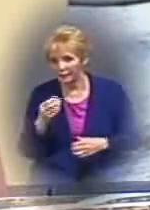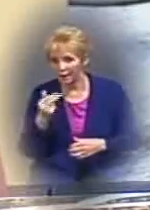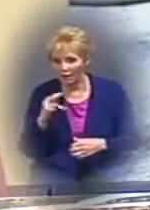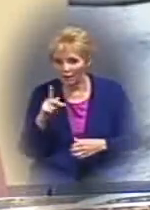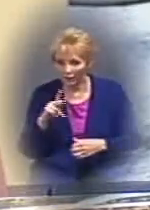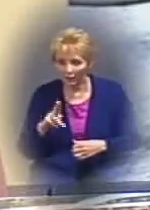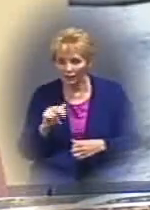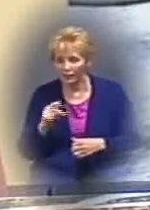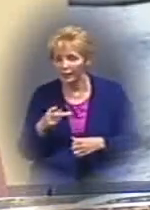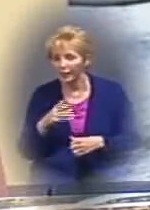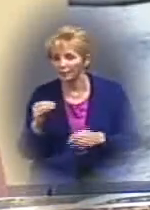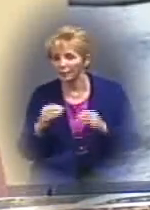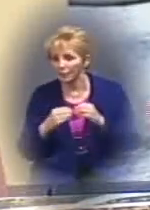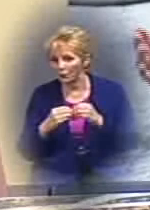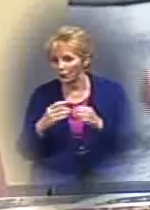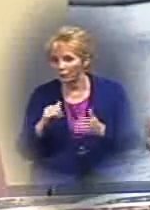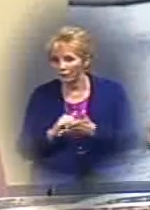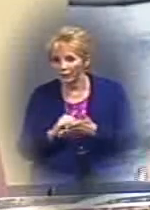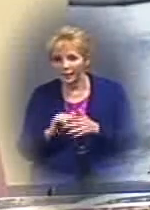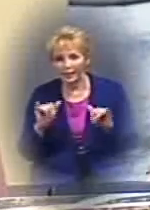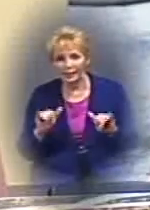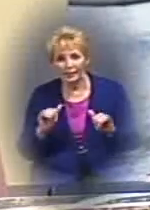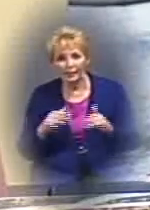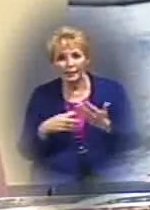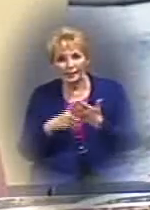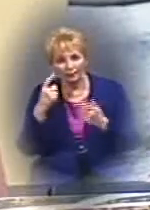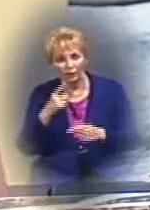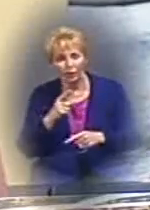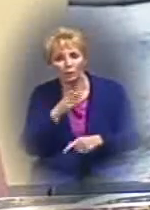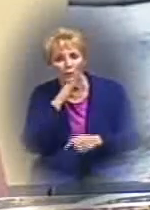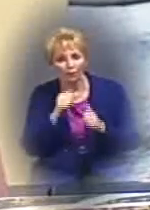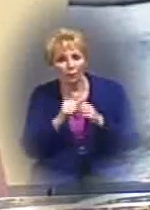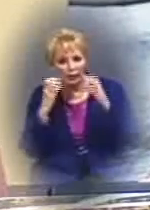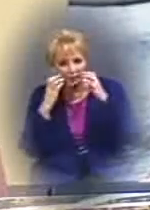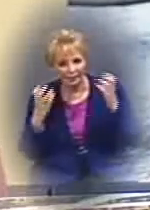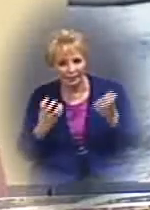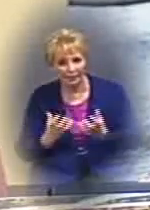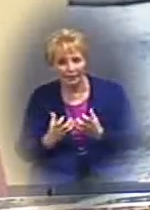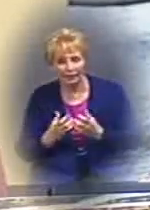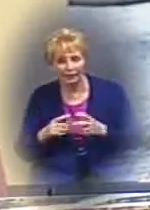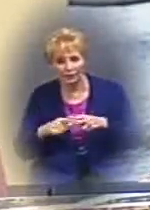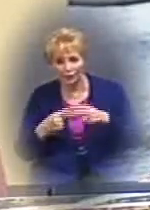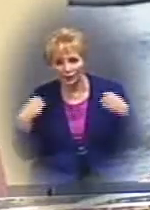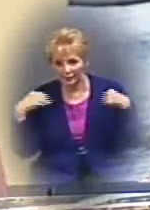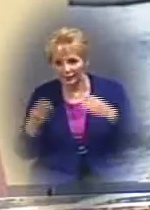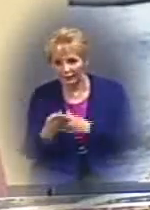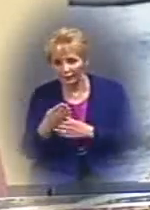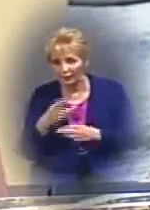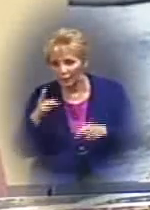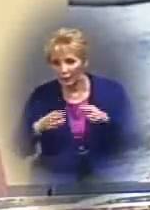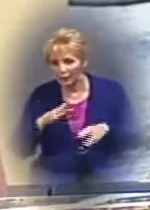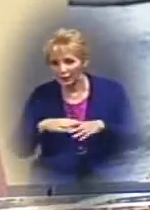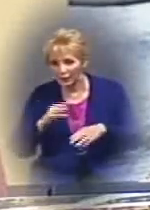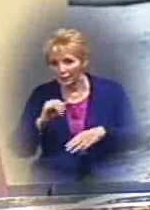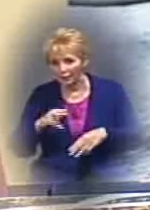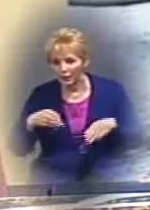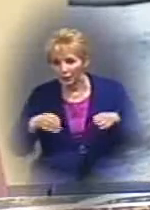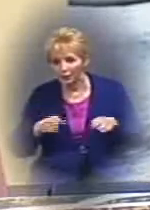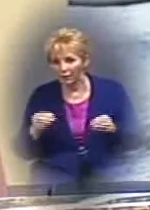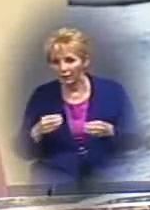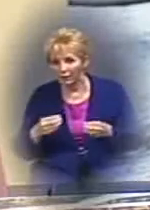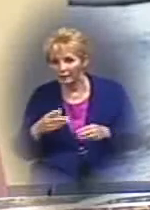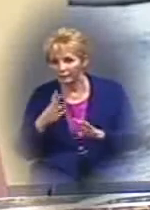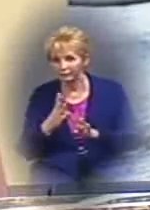more. Of course, the famous tickets for Breakfast with Santa all went on sale this morning. There was a rush at the Main Street office standing